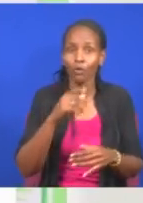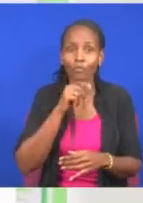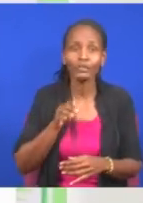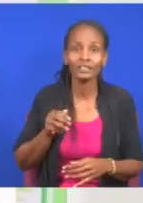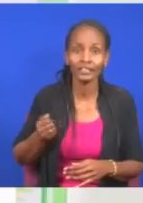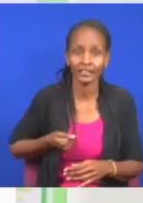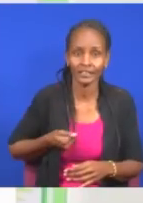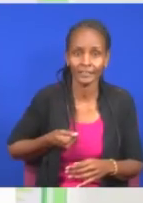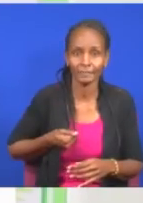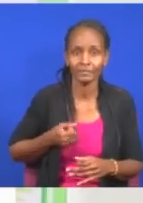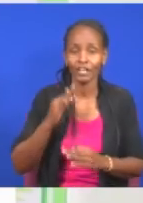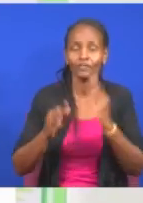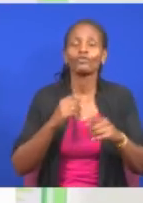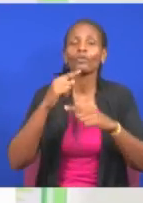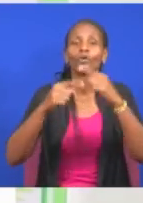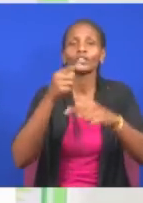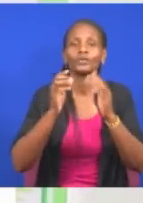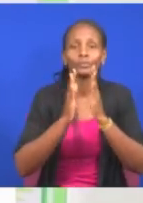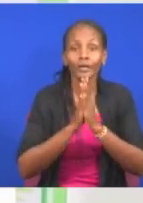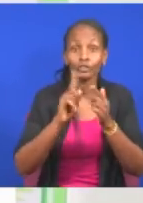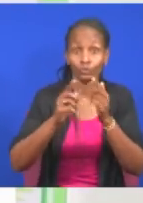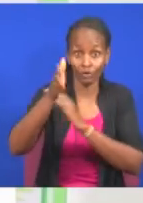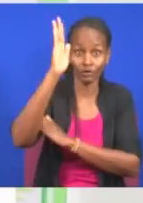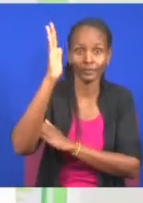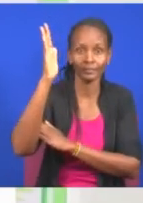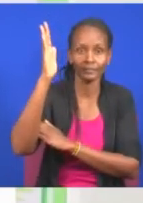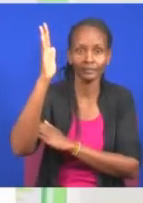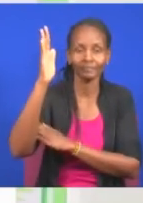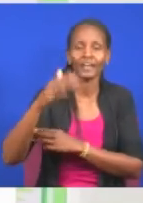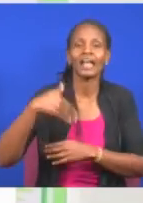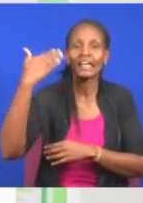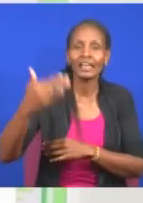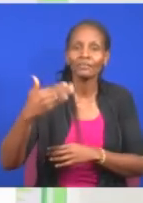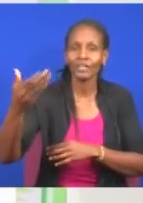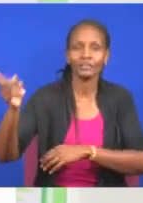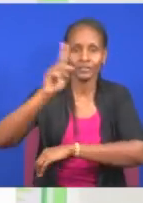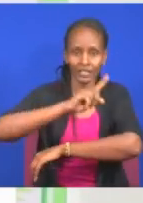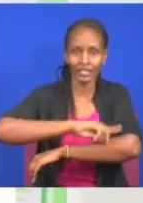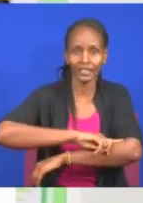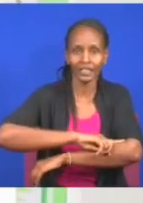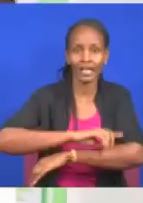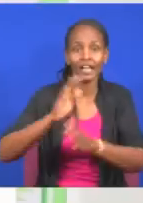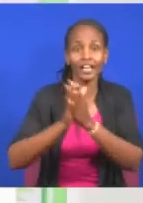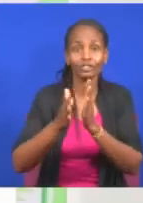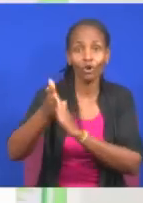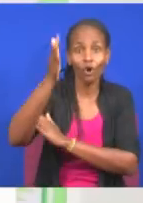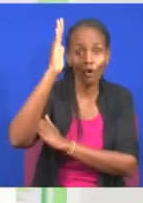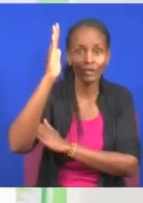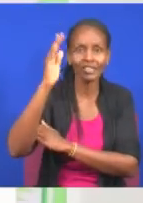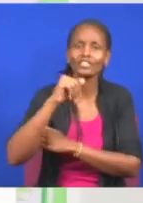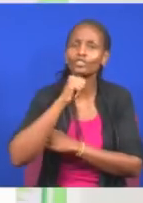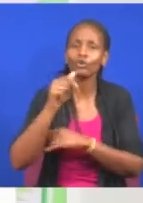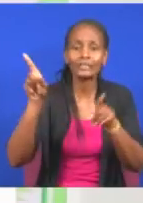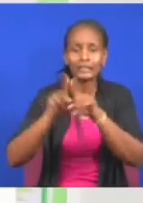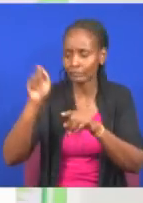if we continue praying to God every day, And God is not like